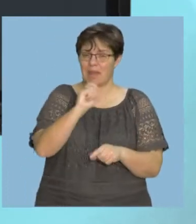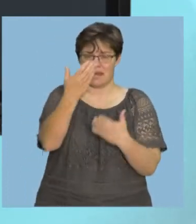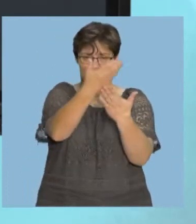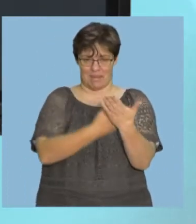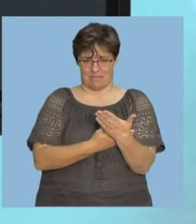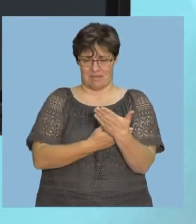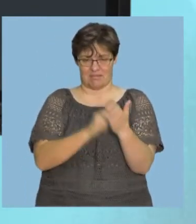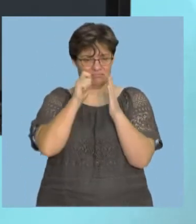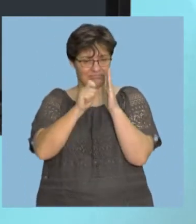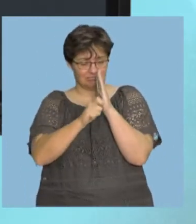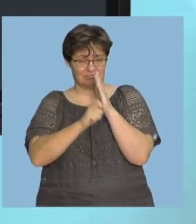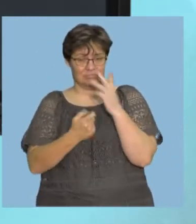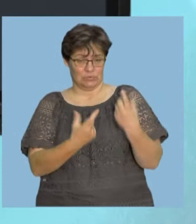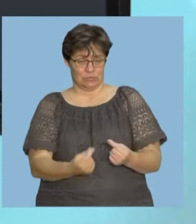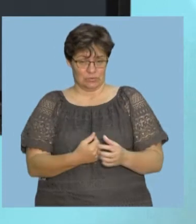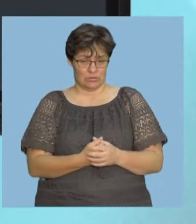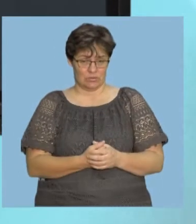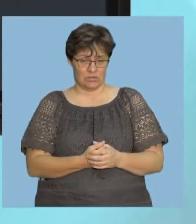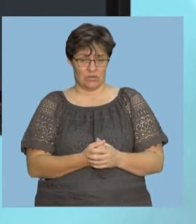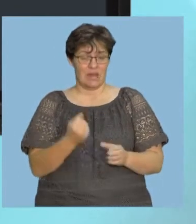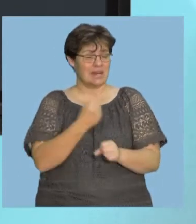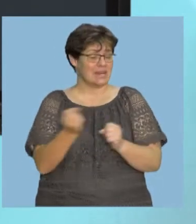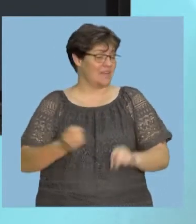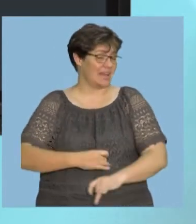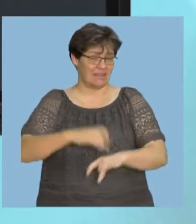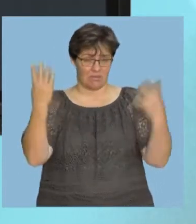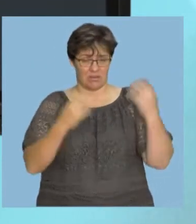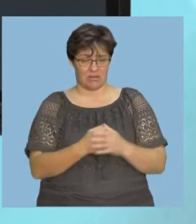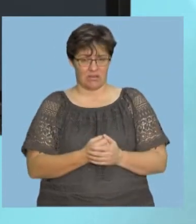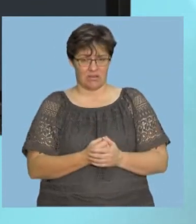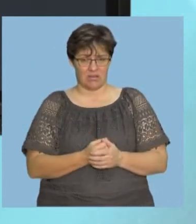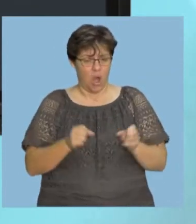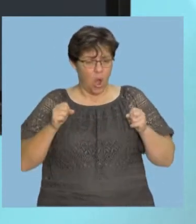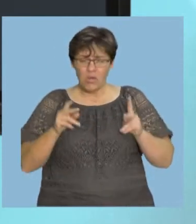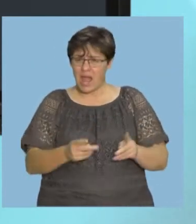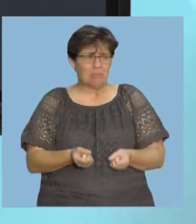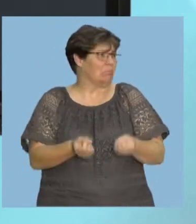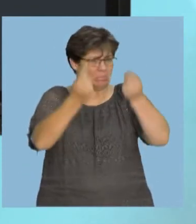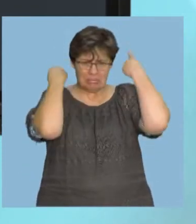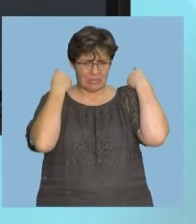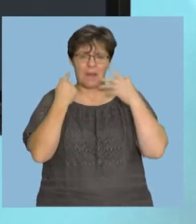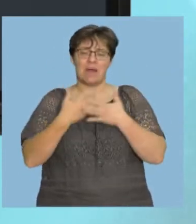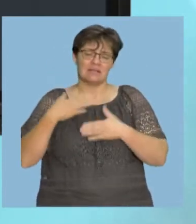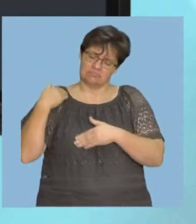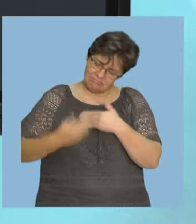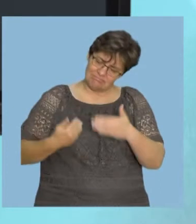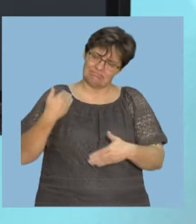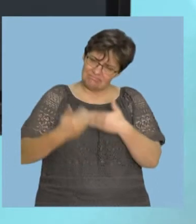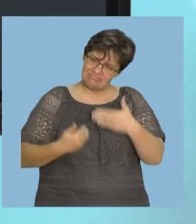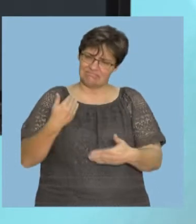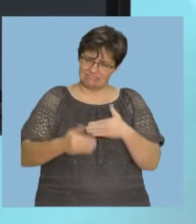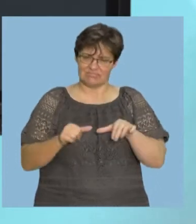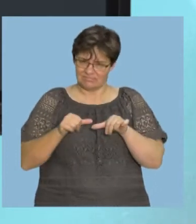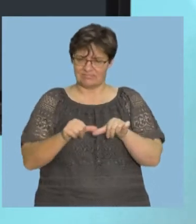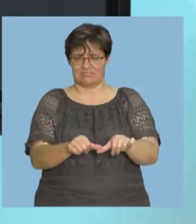your mathematics, okay? And remember, never give up. And it's okay not to understand. We just have to persist